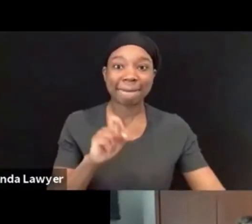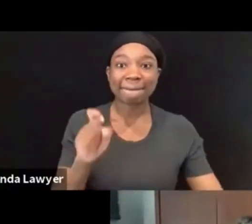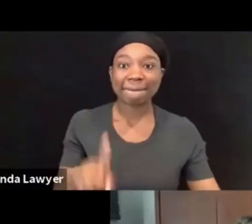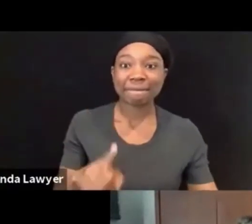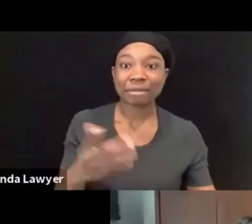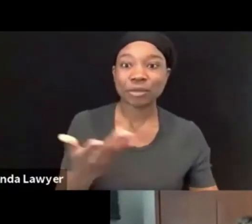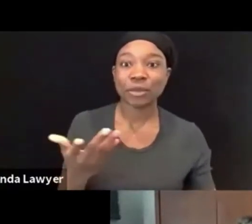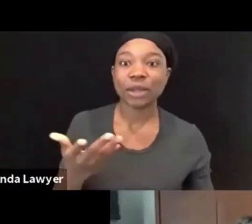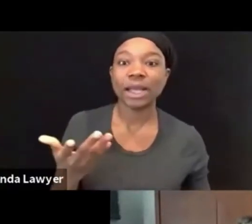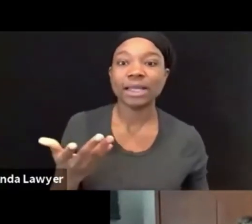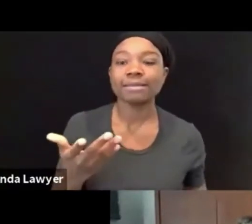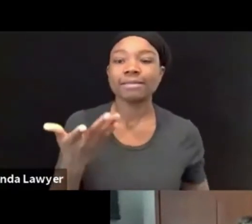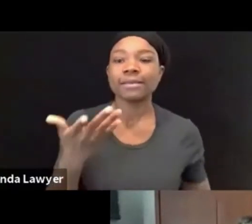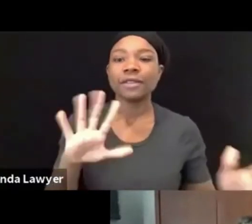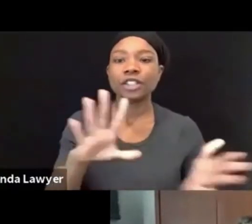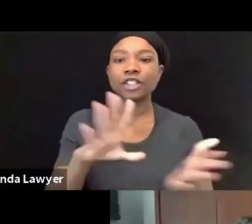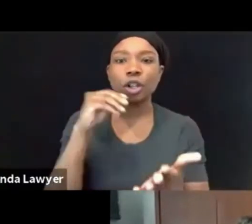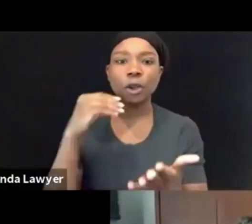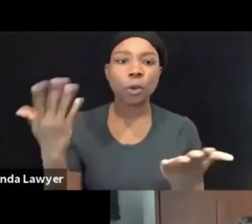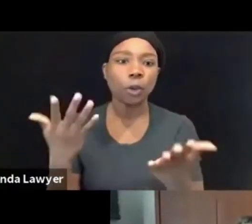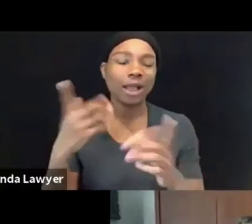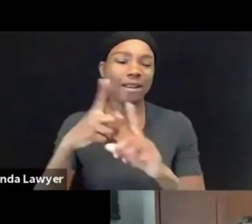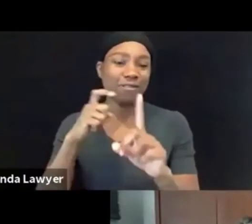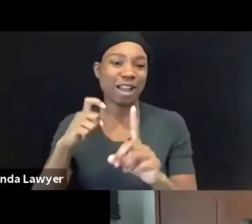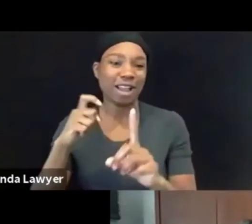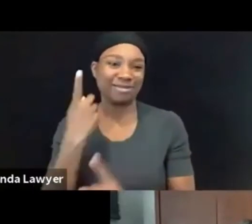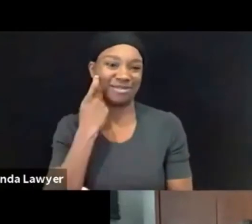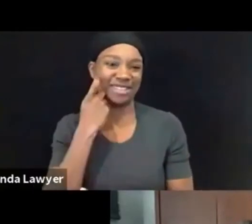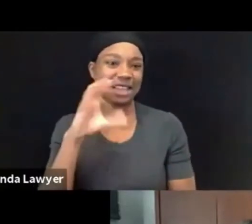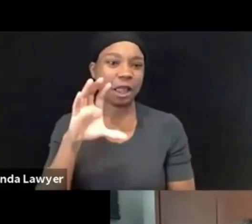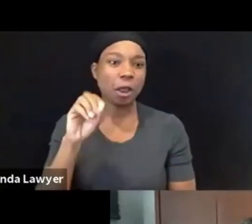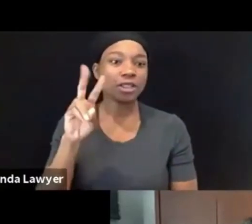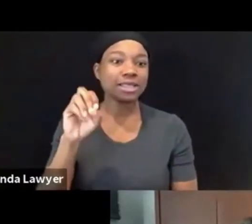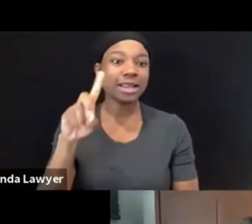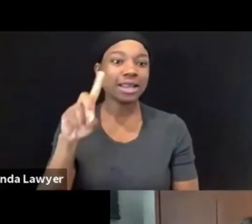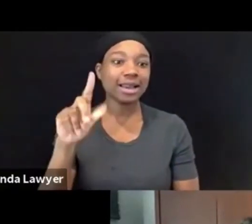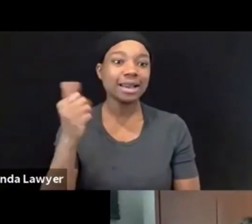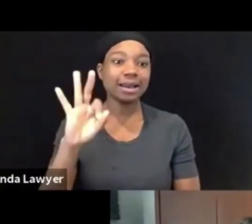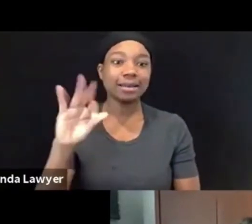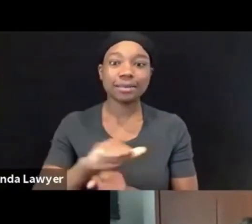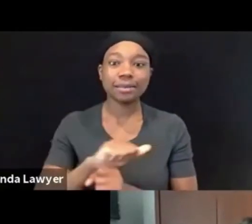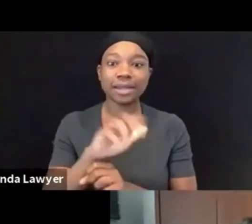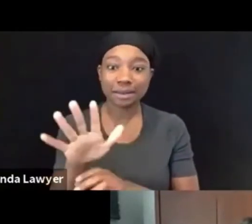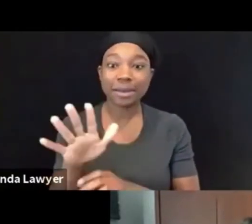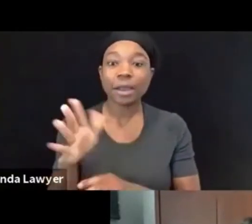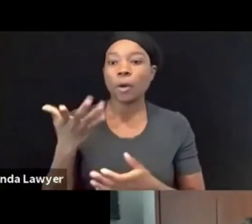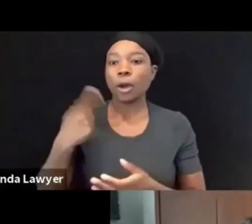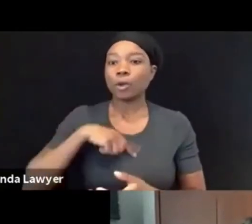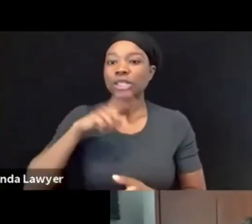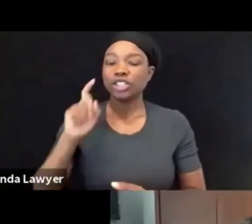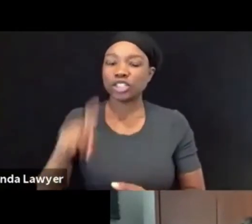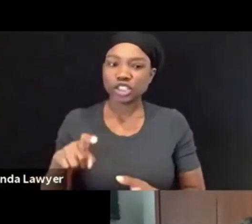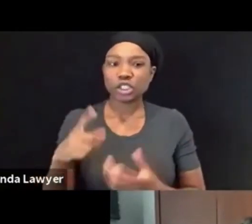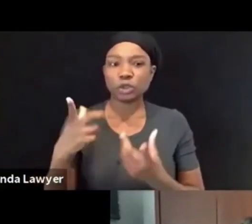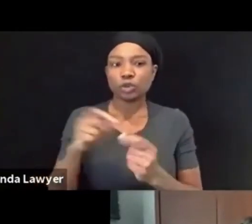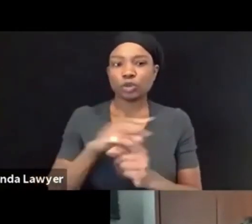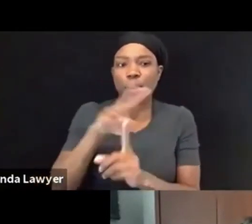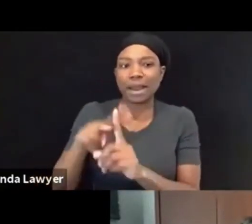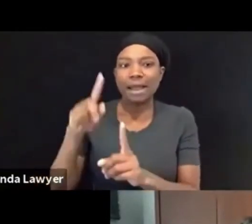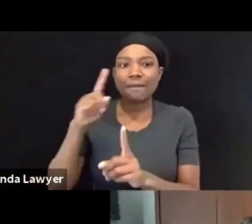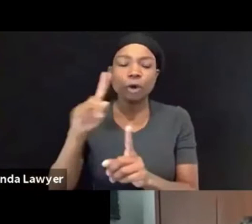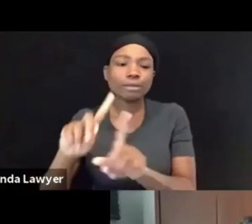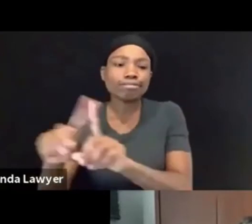of the lessons learned from the COVID-19 pandemic that we should bring forward in future disaster planning for vulnerable populations?